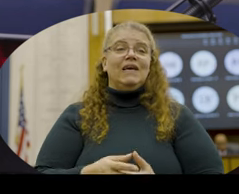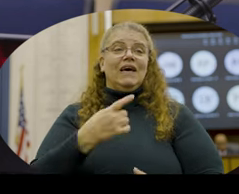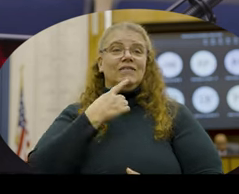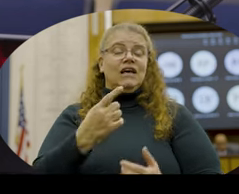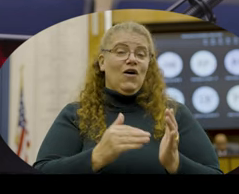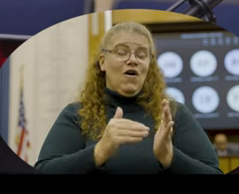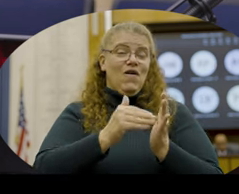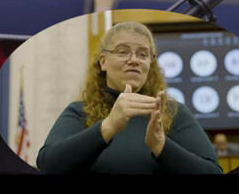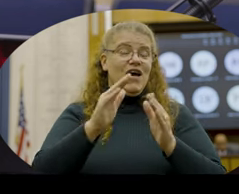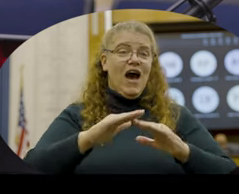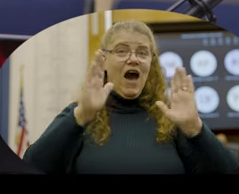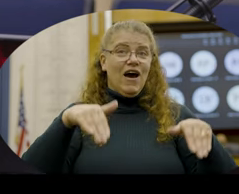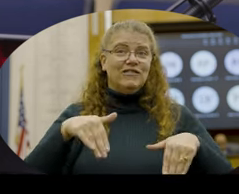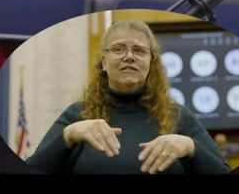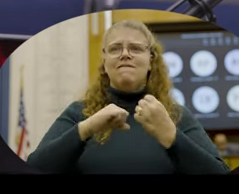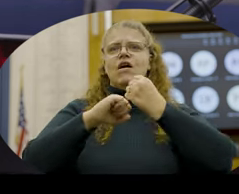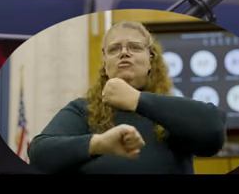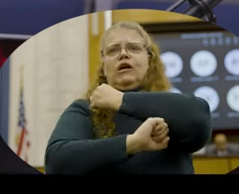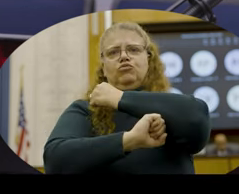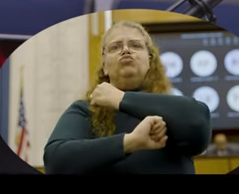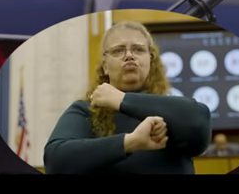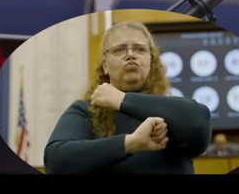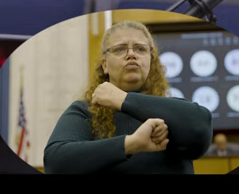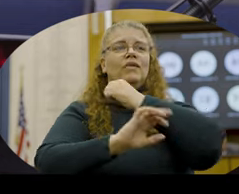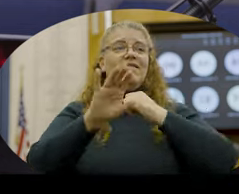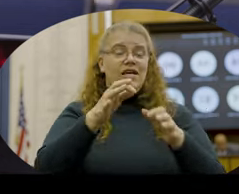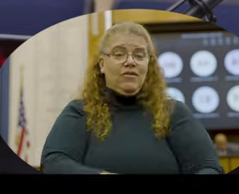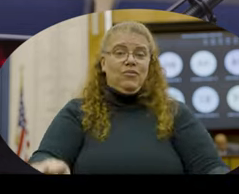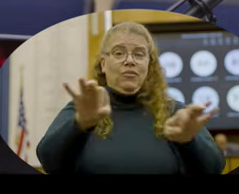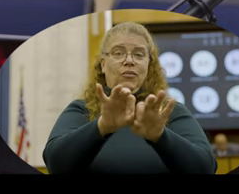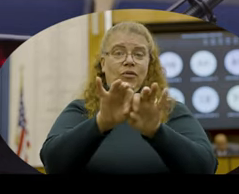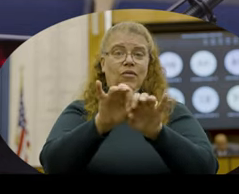often that housing is foundational. It is the key to reducing